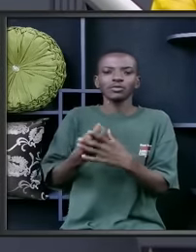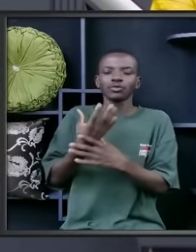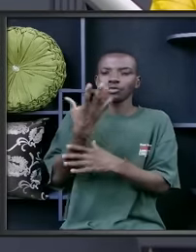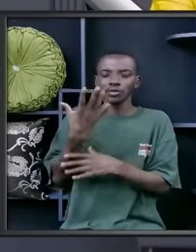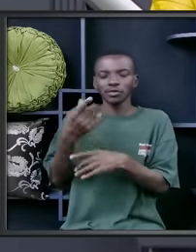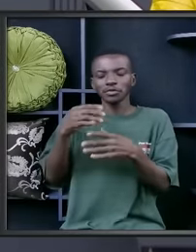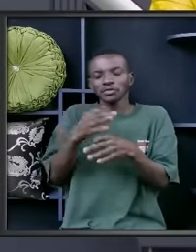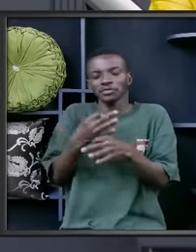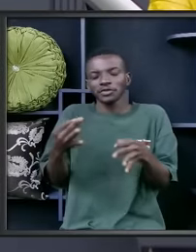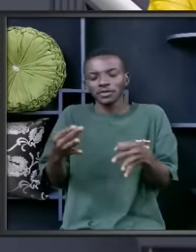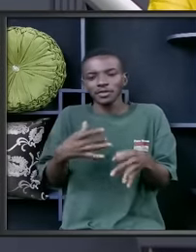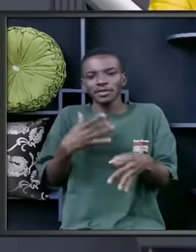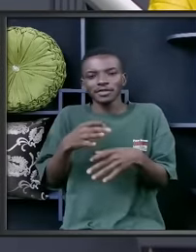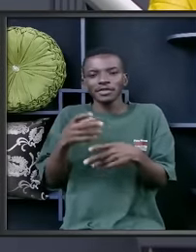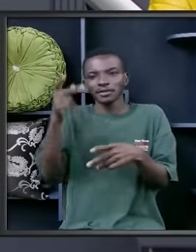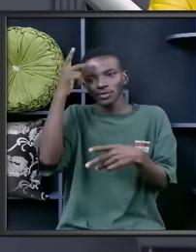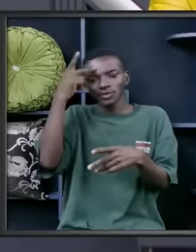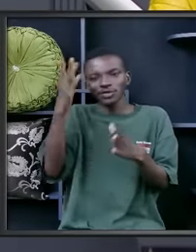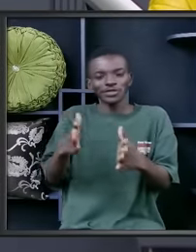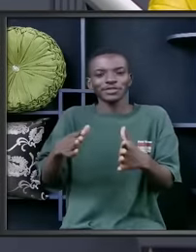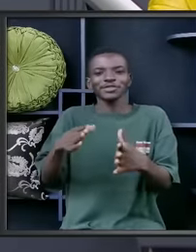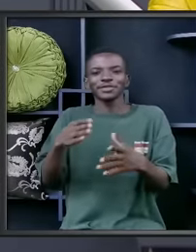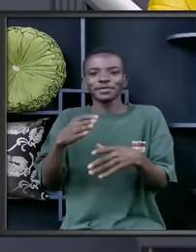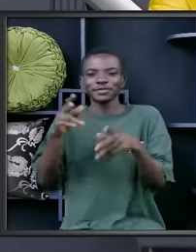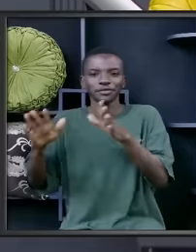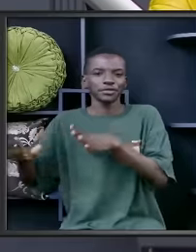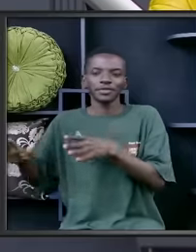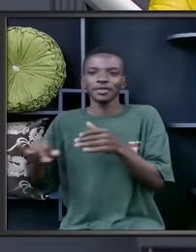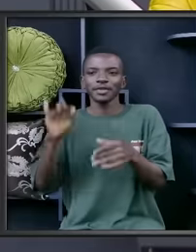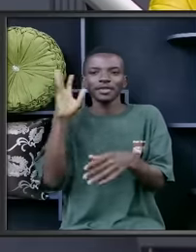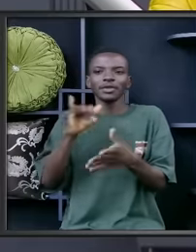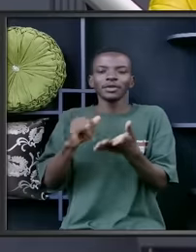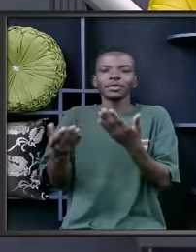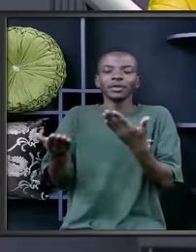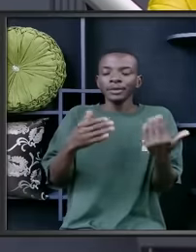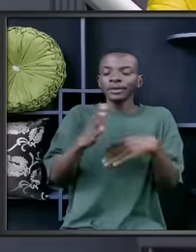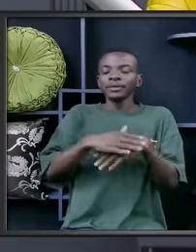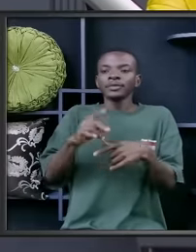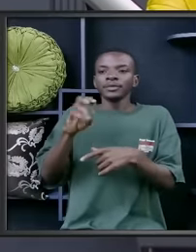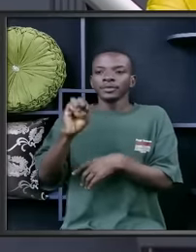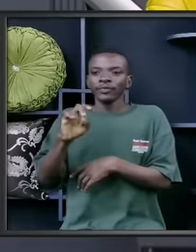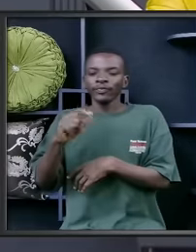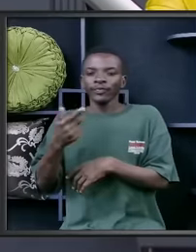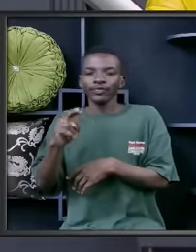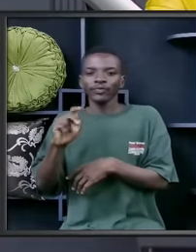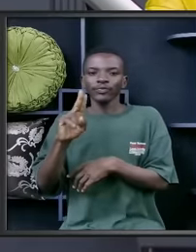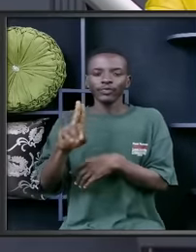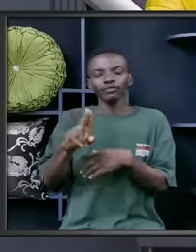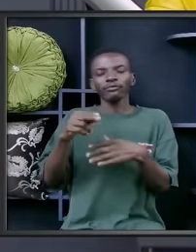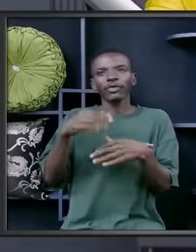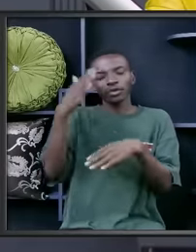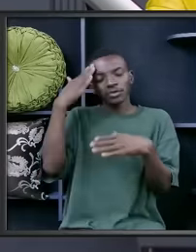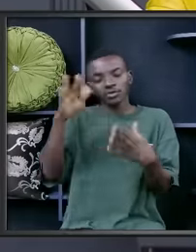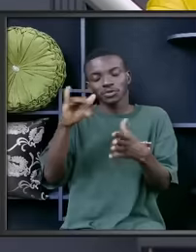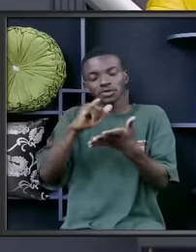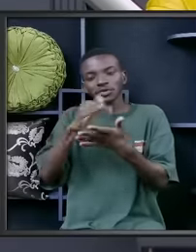As a politician, children. Say, they know they're free for Ebony. Make them come Enugu. I agree. I don't know, say another thing